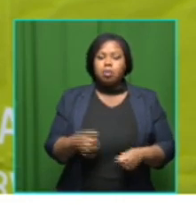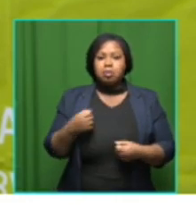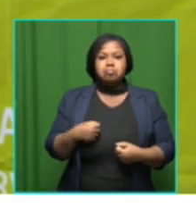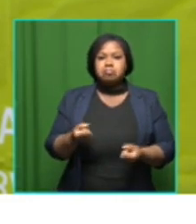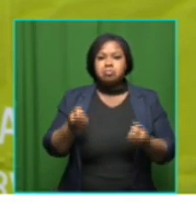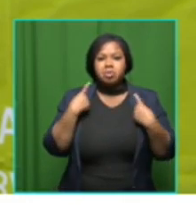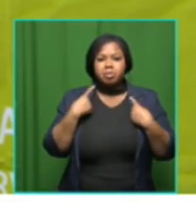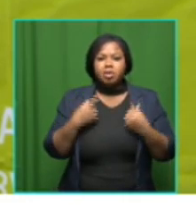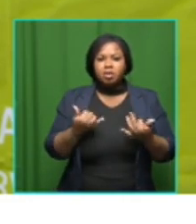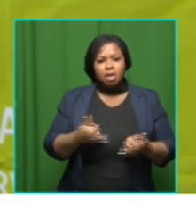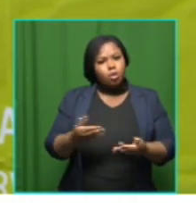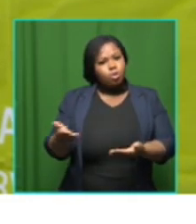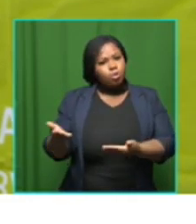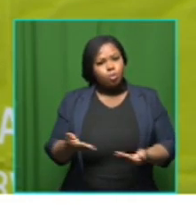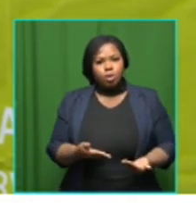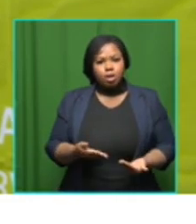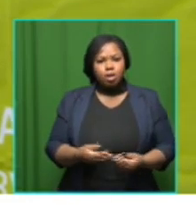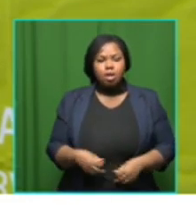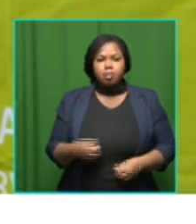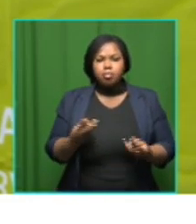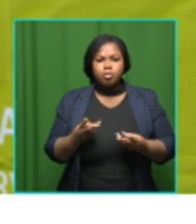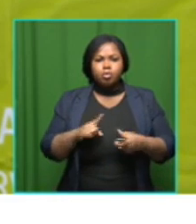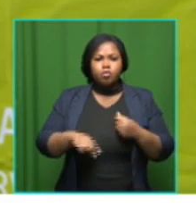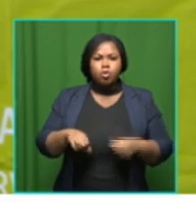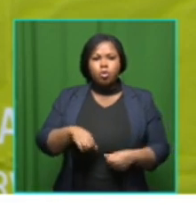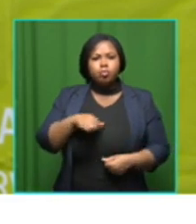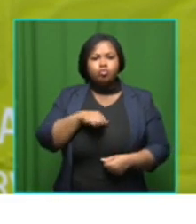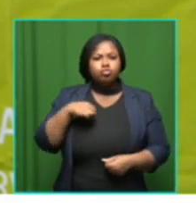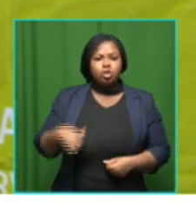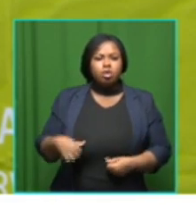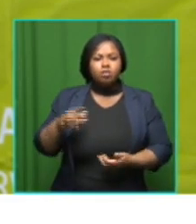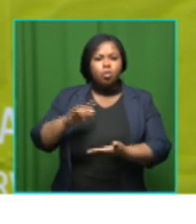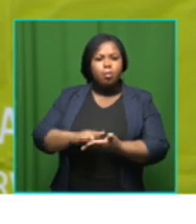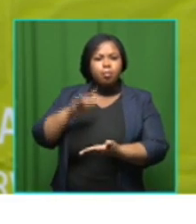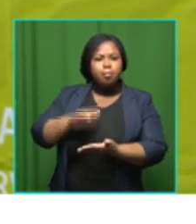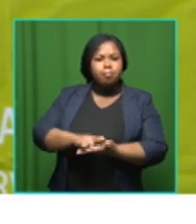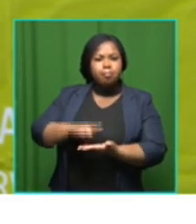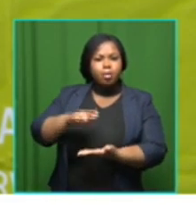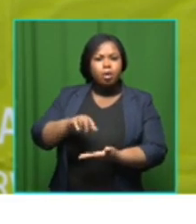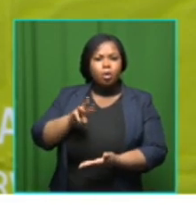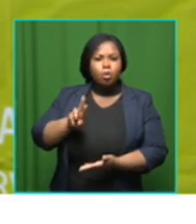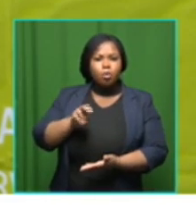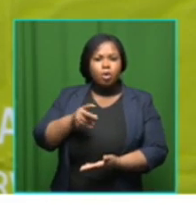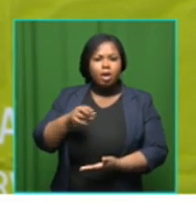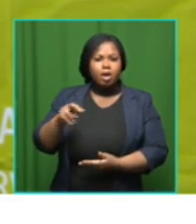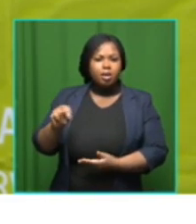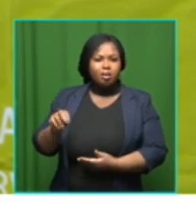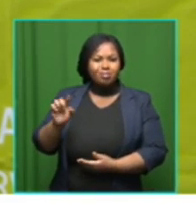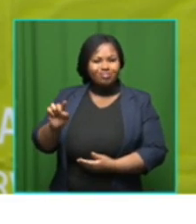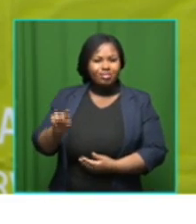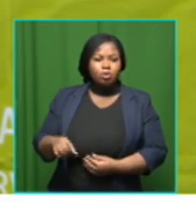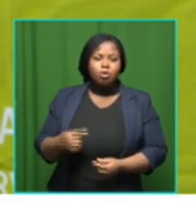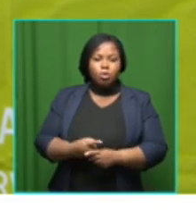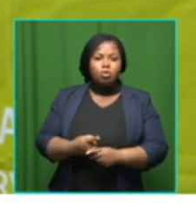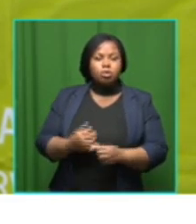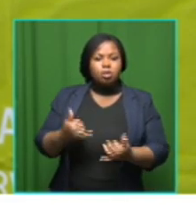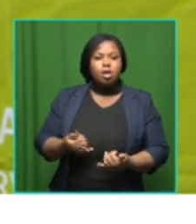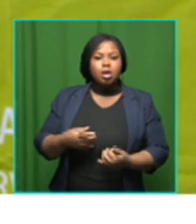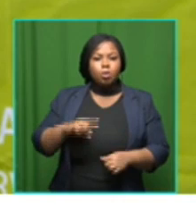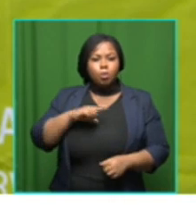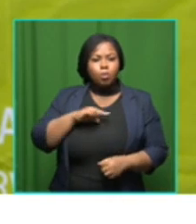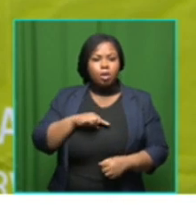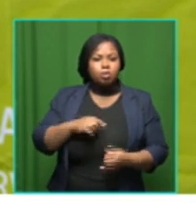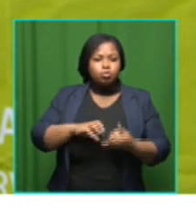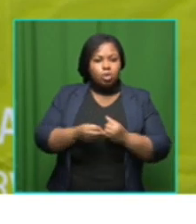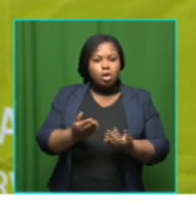welcoming all those people who came from Wuhan. And at the end, it was more the information that helped us to be able to get them to get out of the